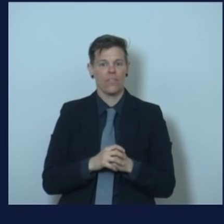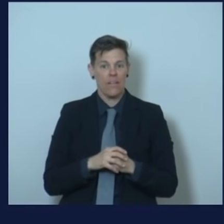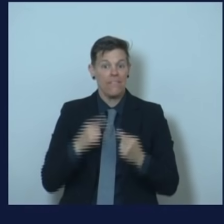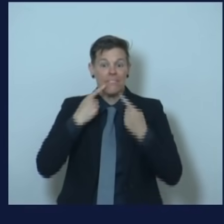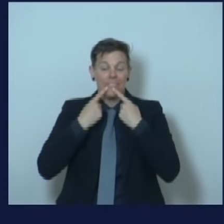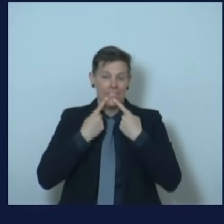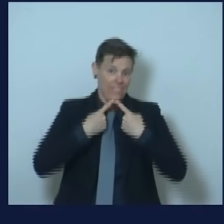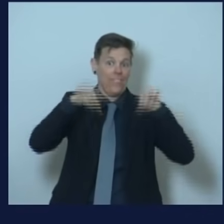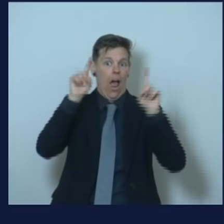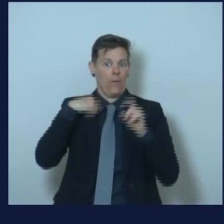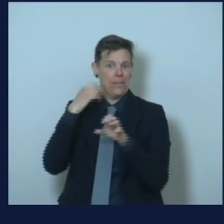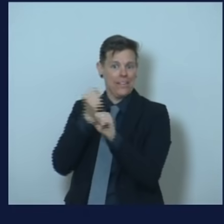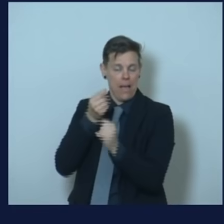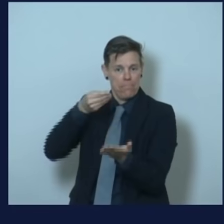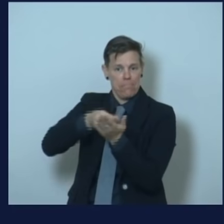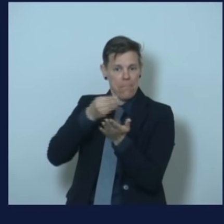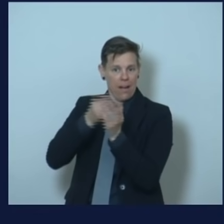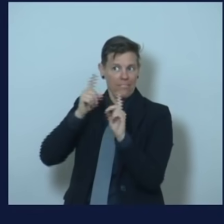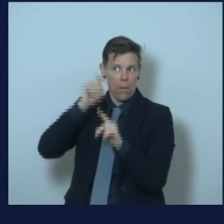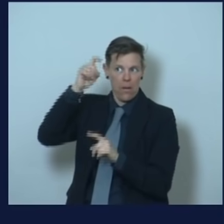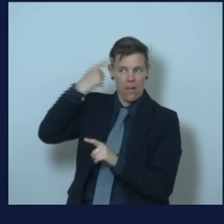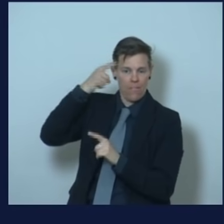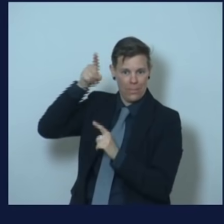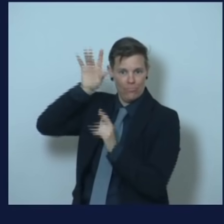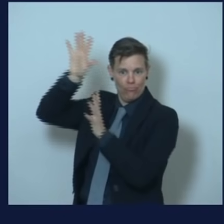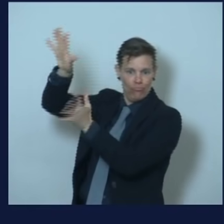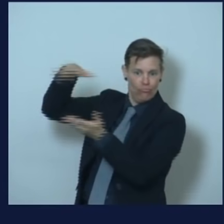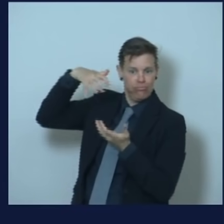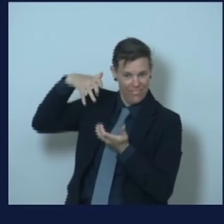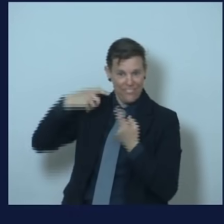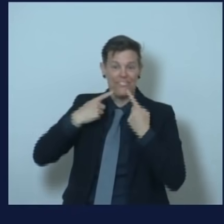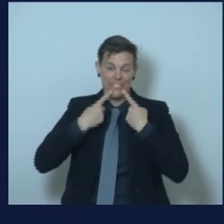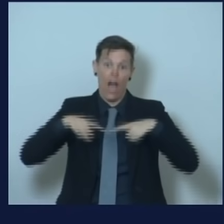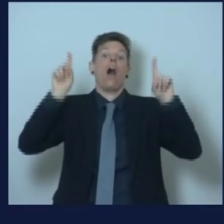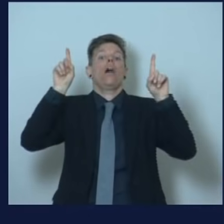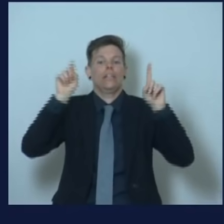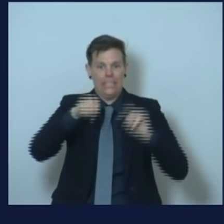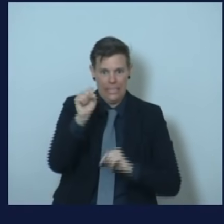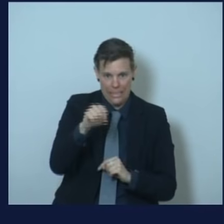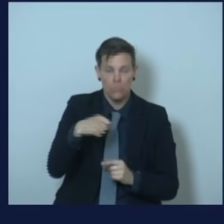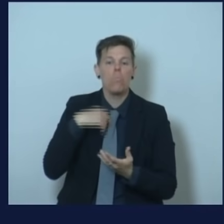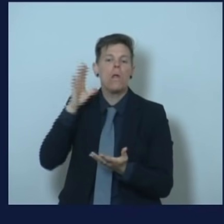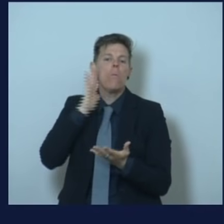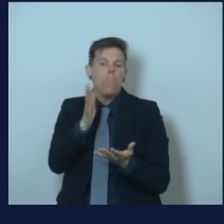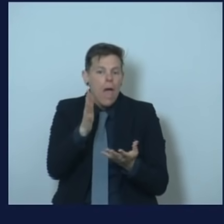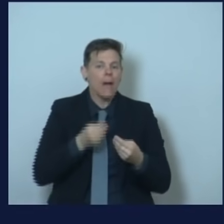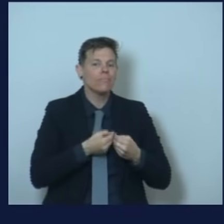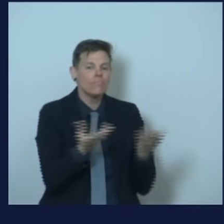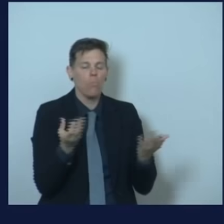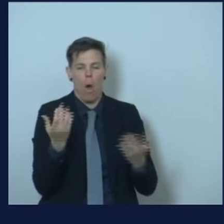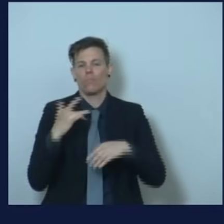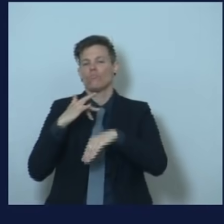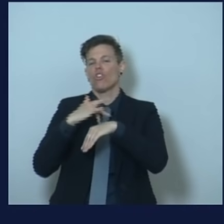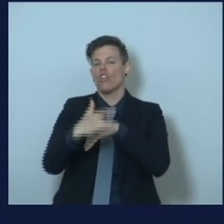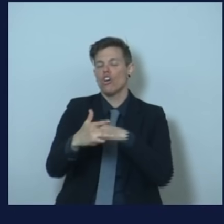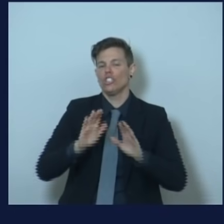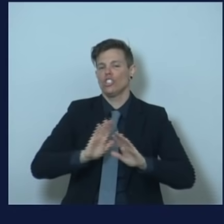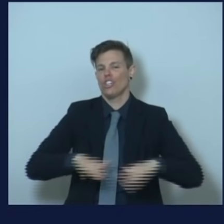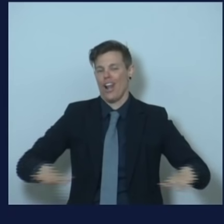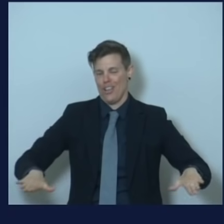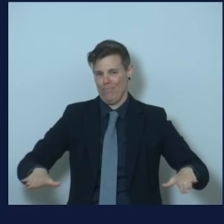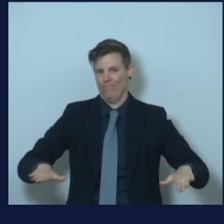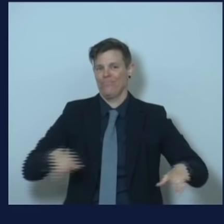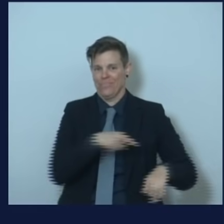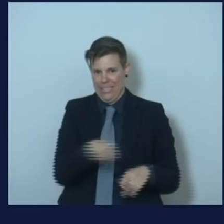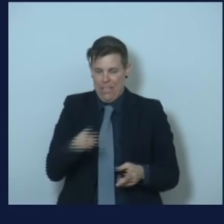And I wanted to announce again that we are going to be providing early childhood. This is really early childhood